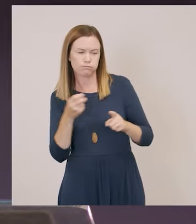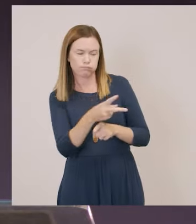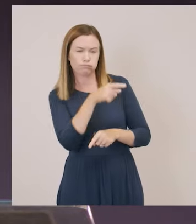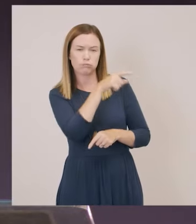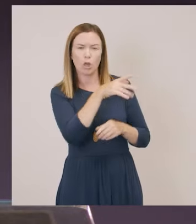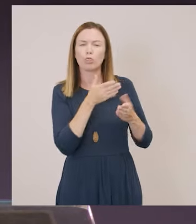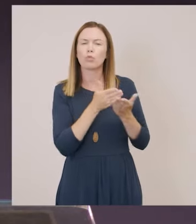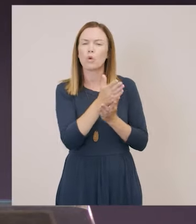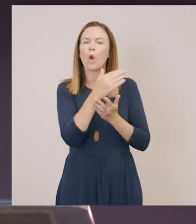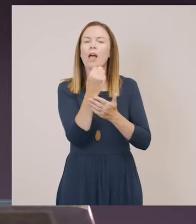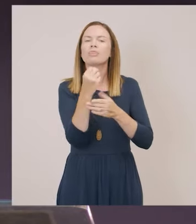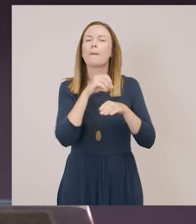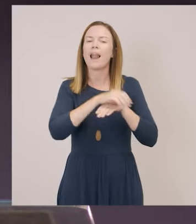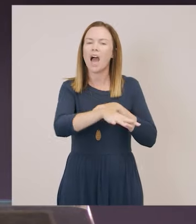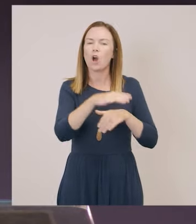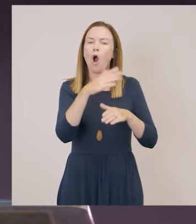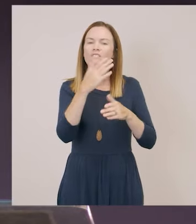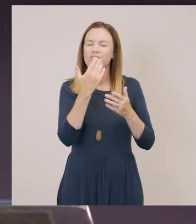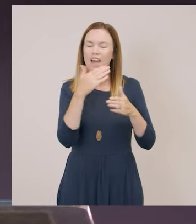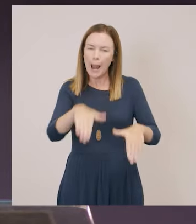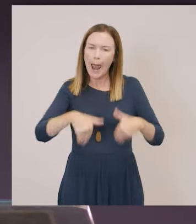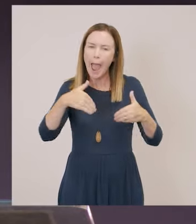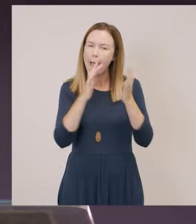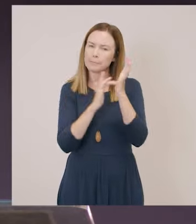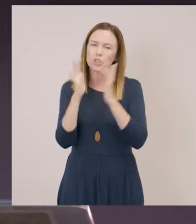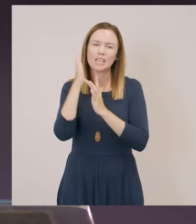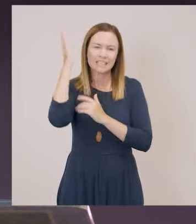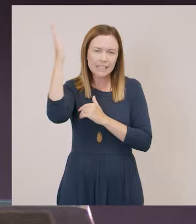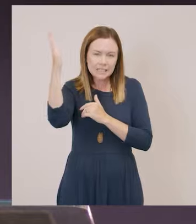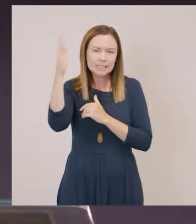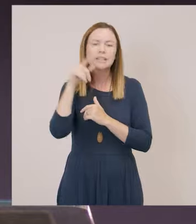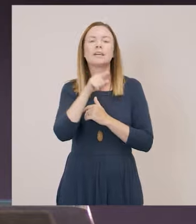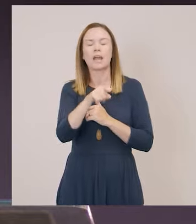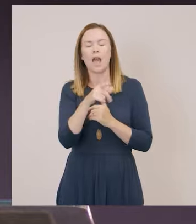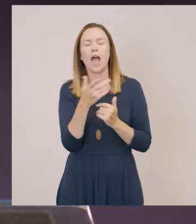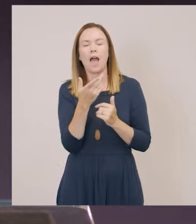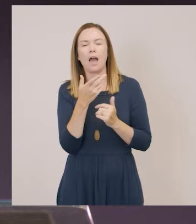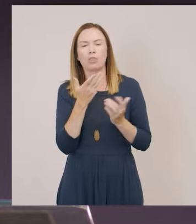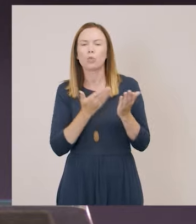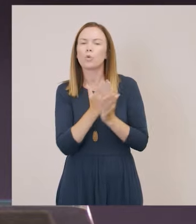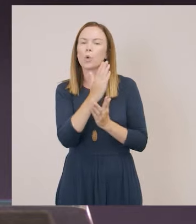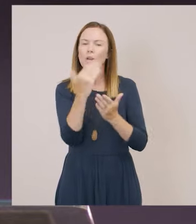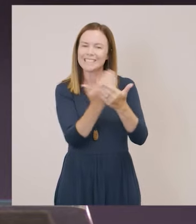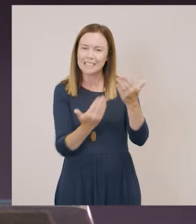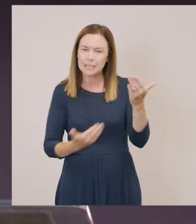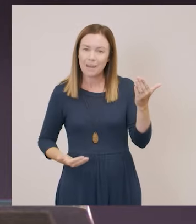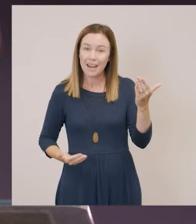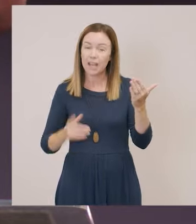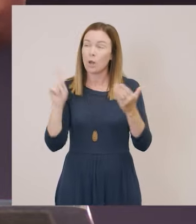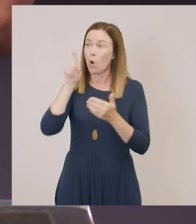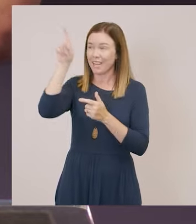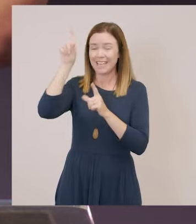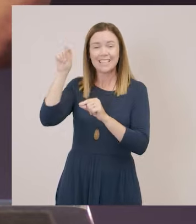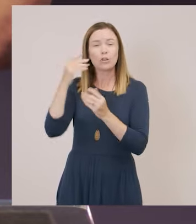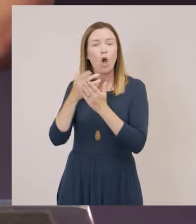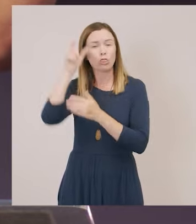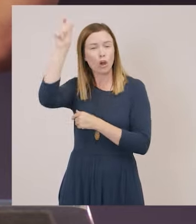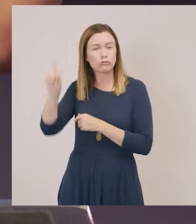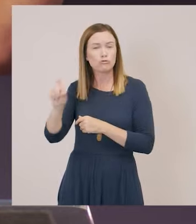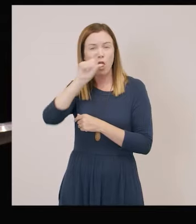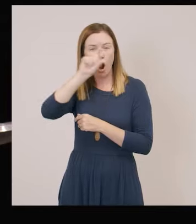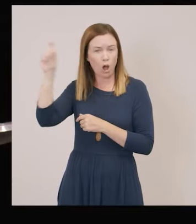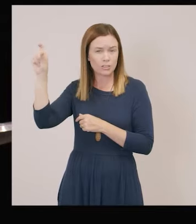blood of the Lamb and by their testimony. The enemy is eventually defeated through what Jesus did on the cross and us giving glory to him